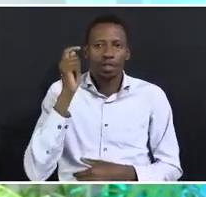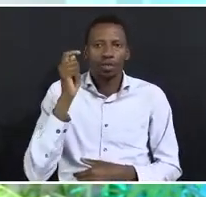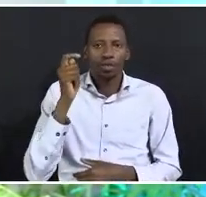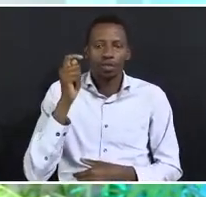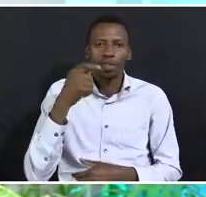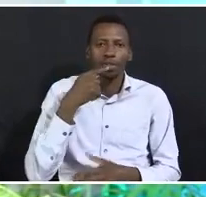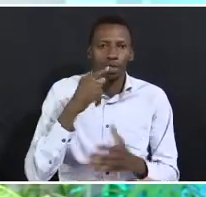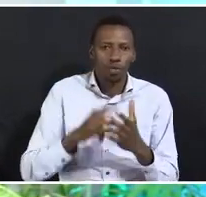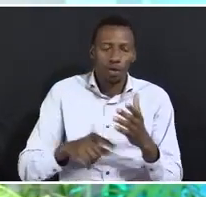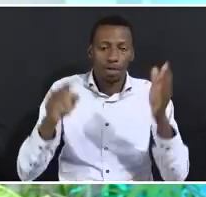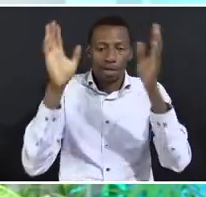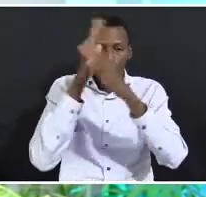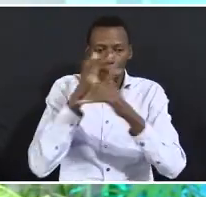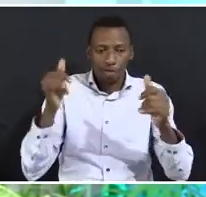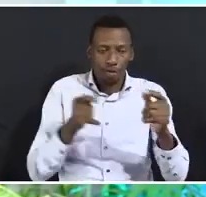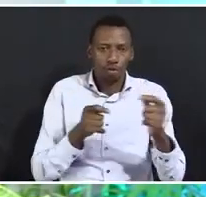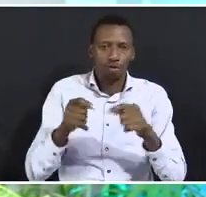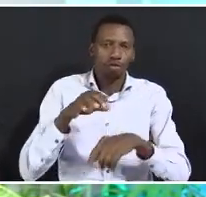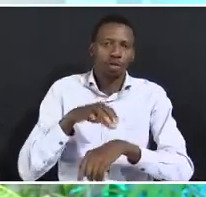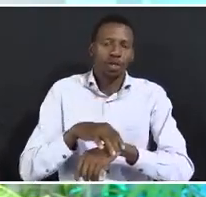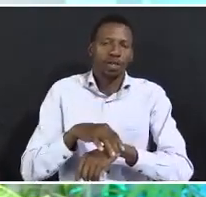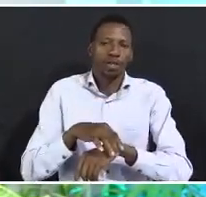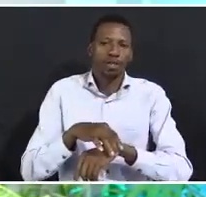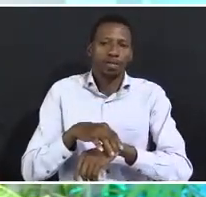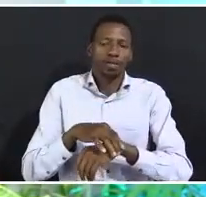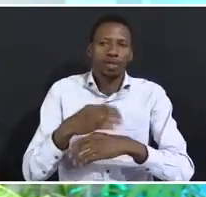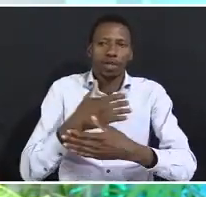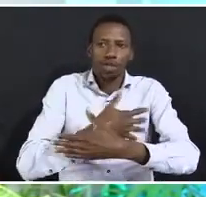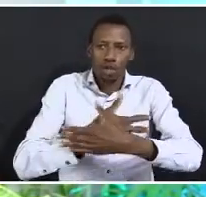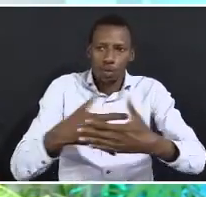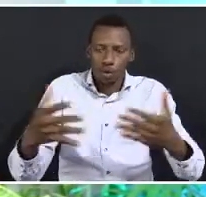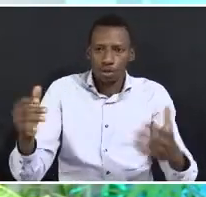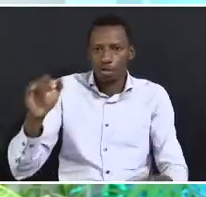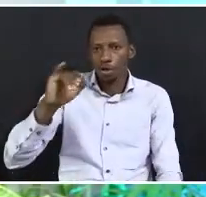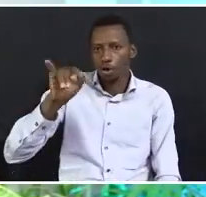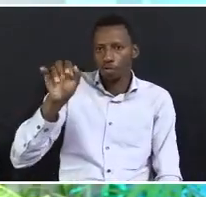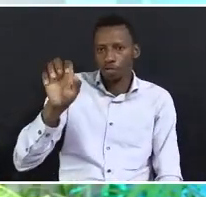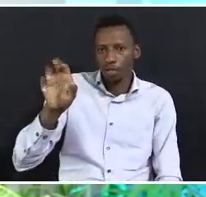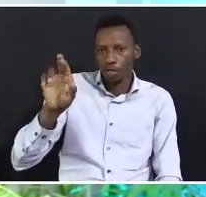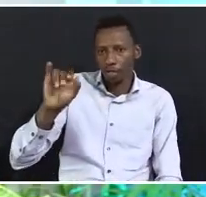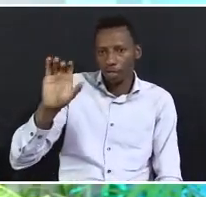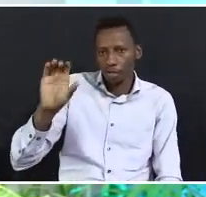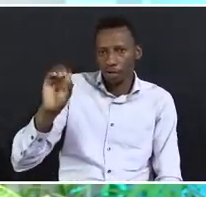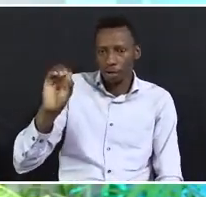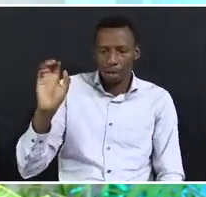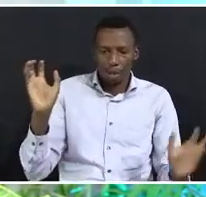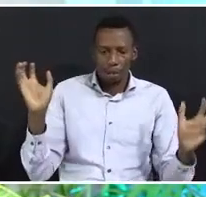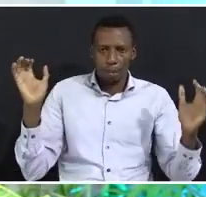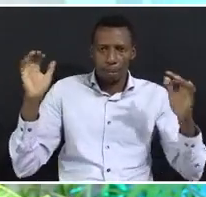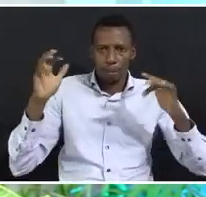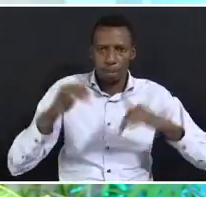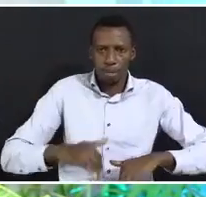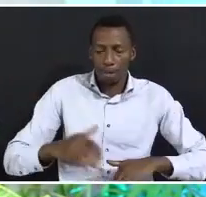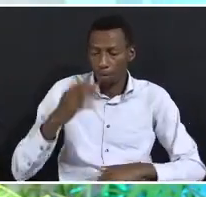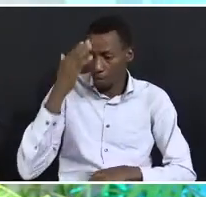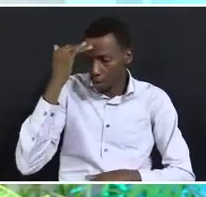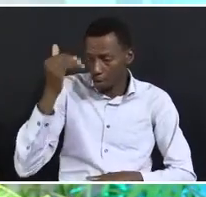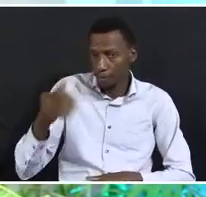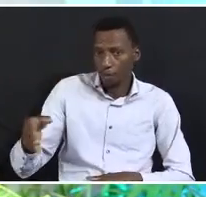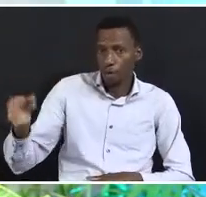the earth. God is sovereign. The walls of Jericho came tumbling down because God is